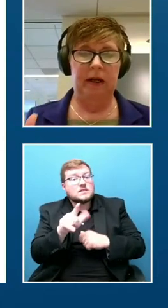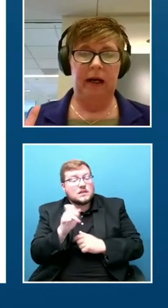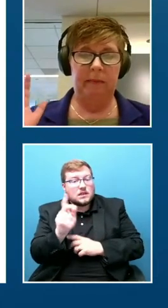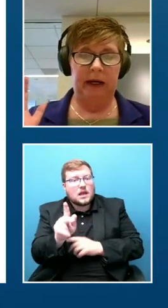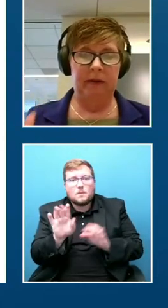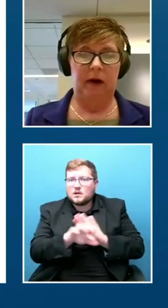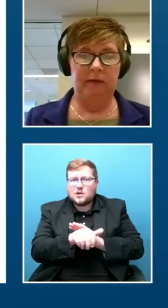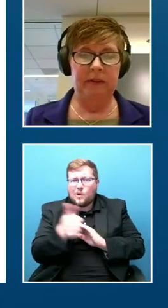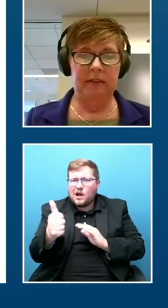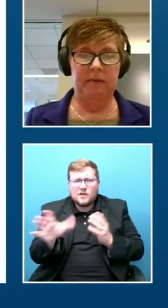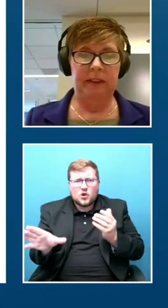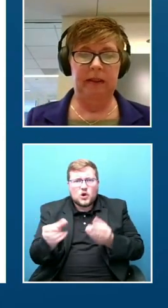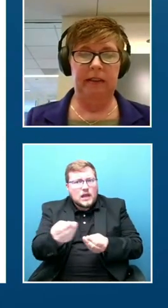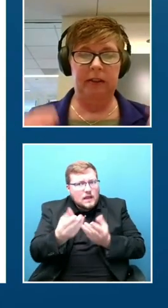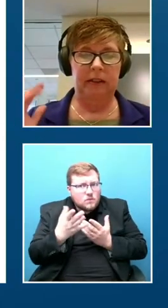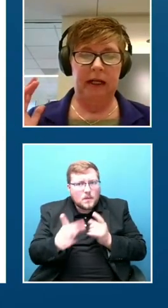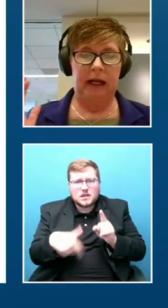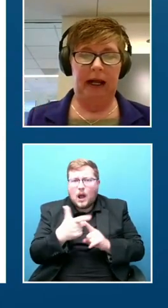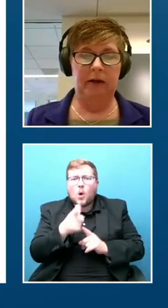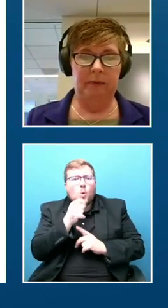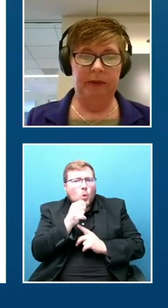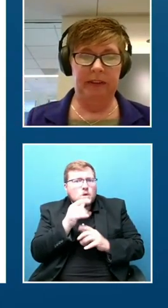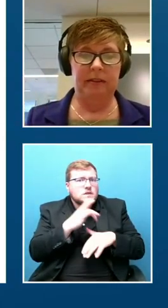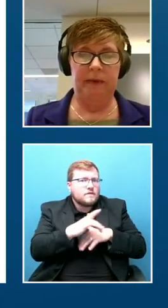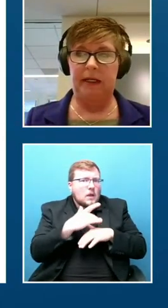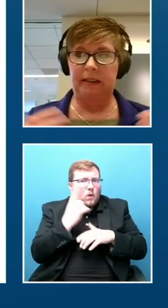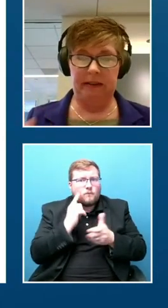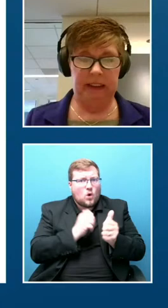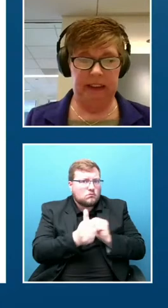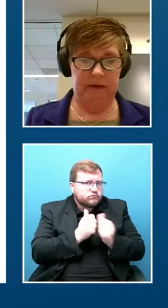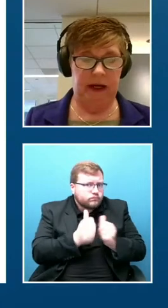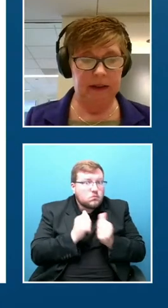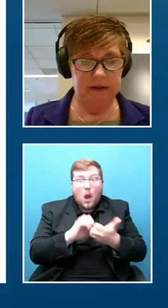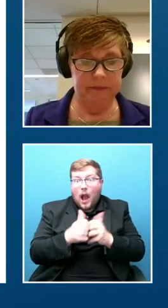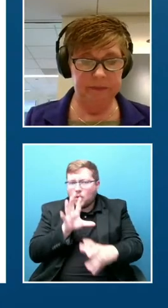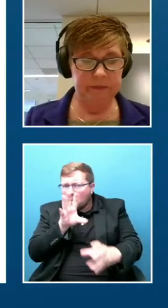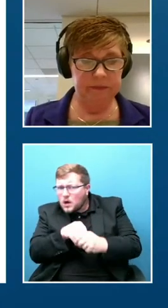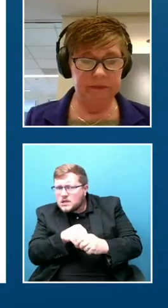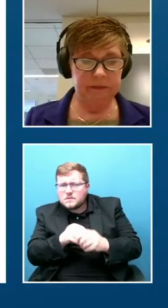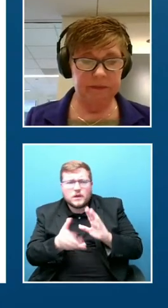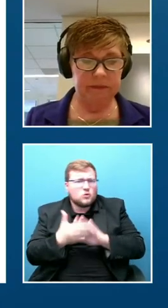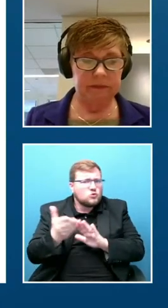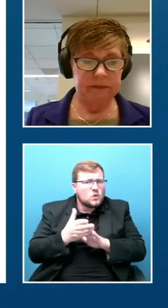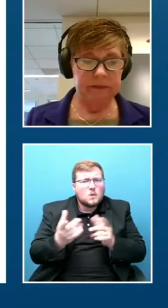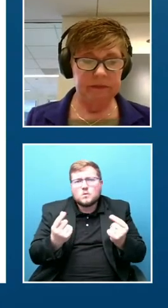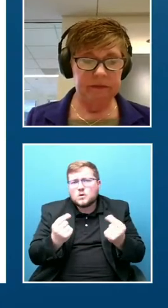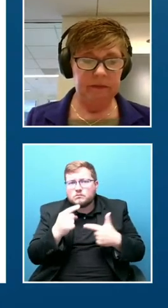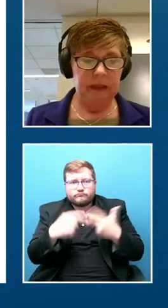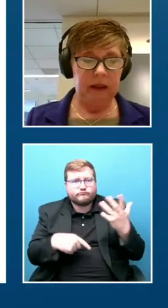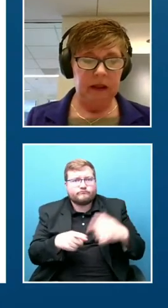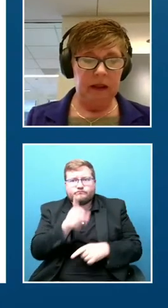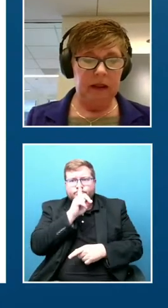No information about the offices to be elected, how to participate, any of that.